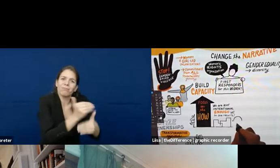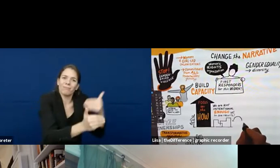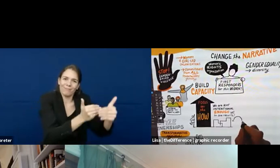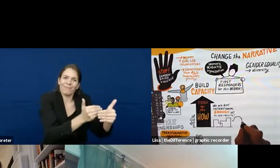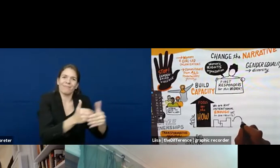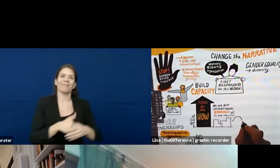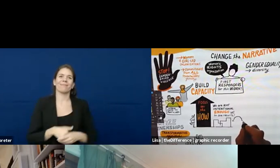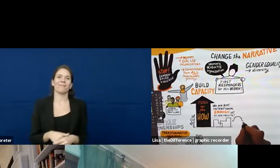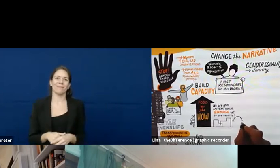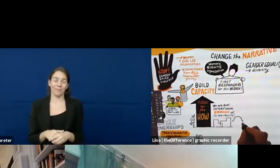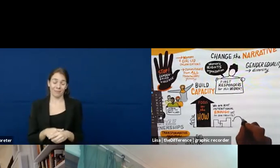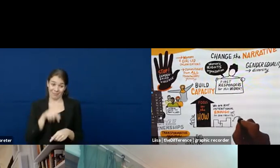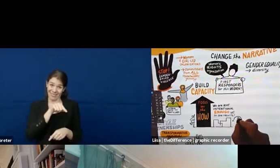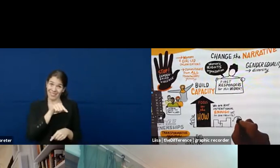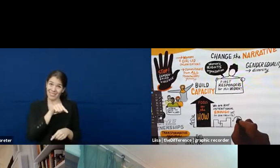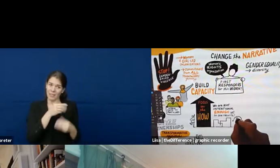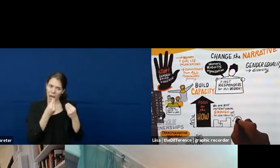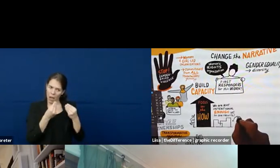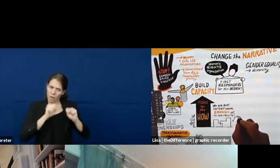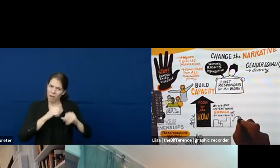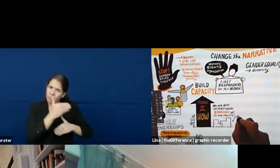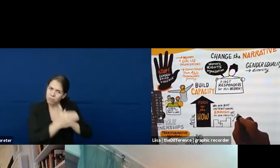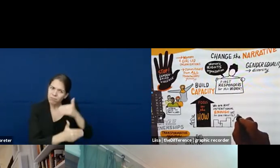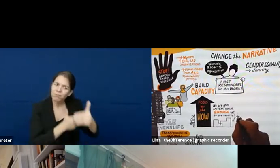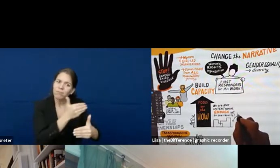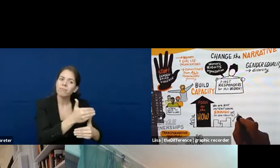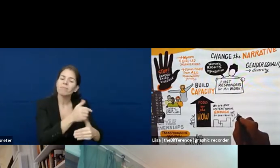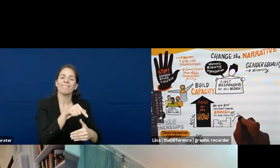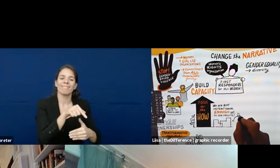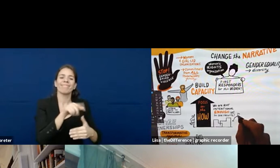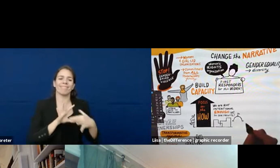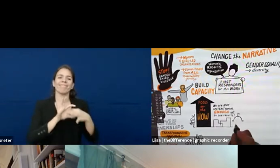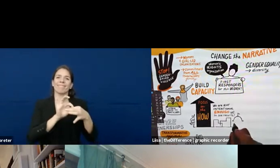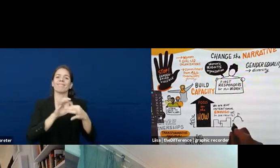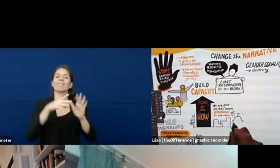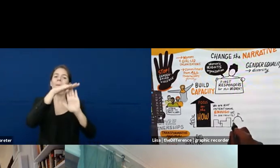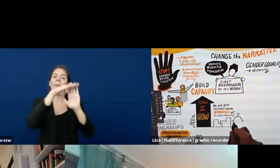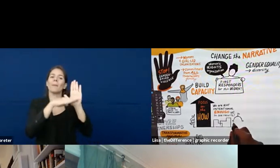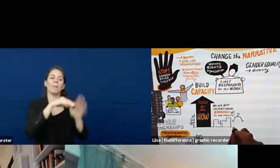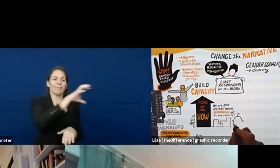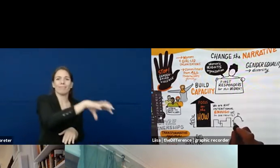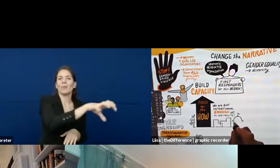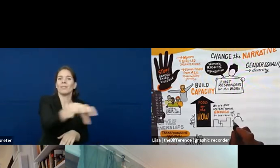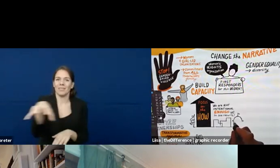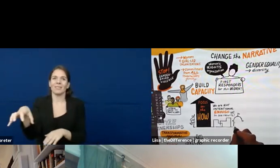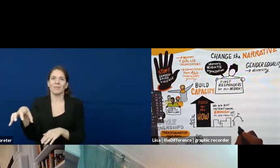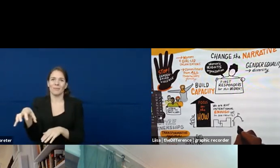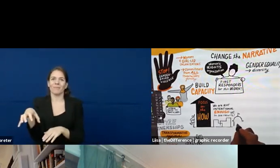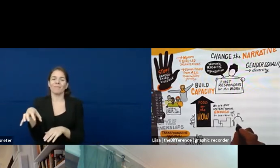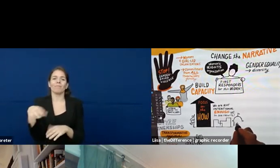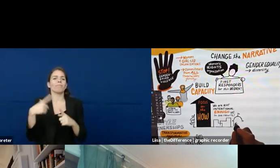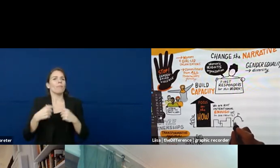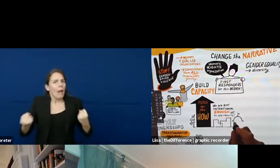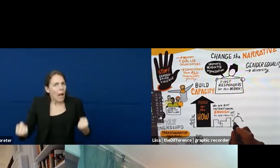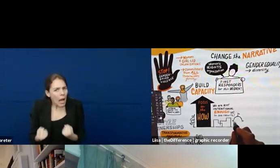specific actions that we would like to see and the commitments that we are trying to elicit from different commitment